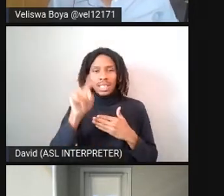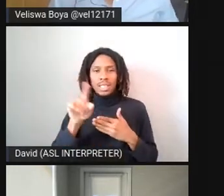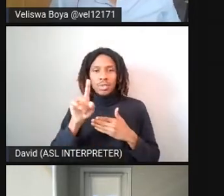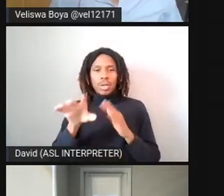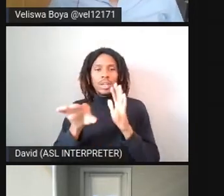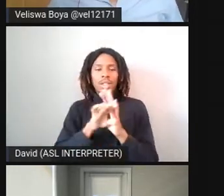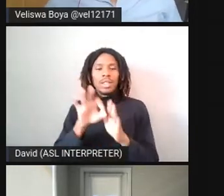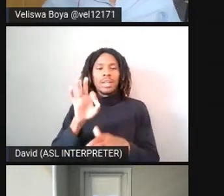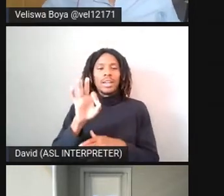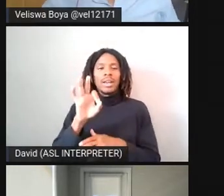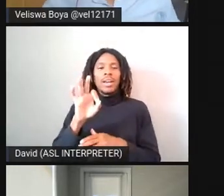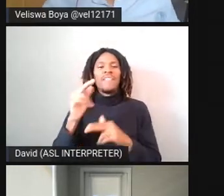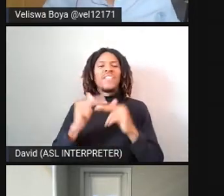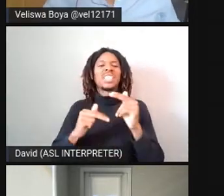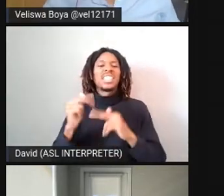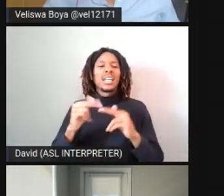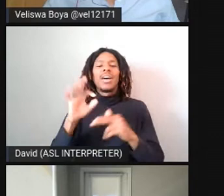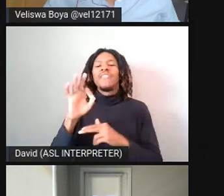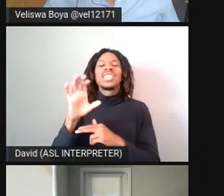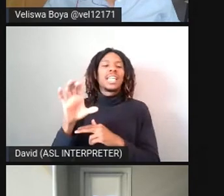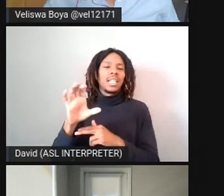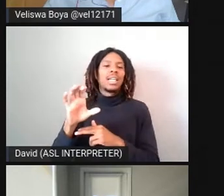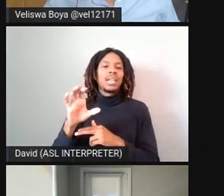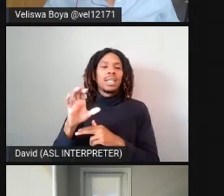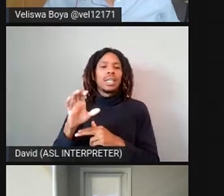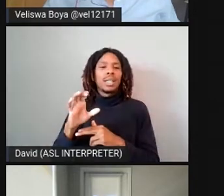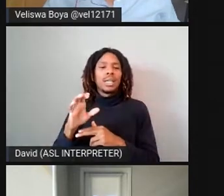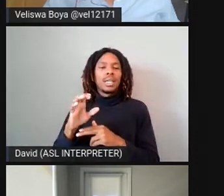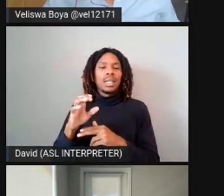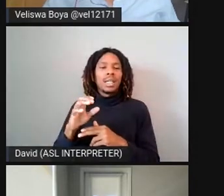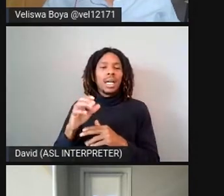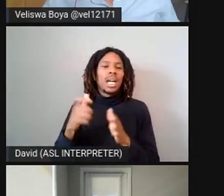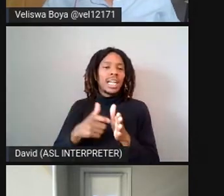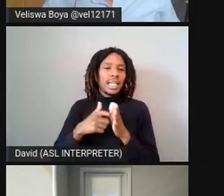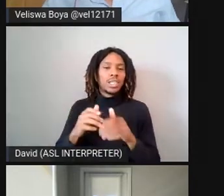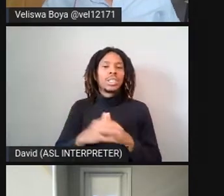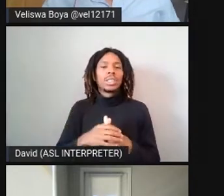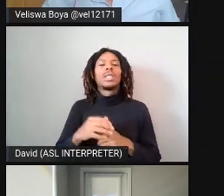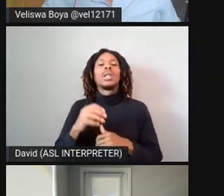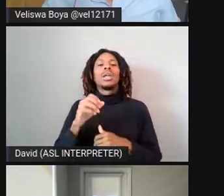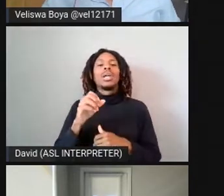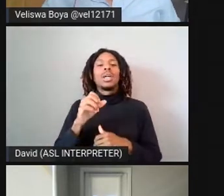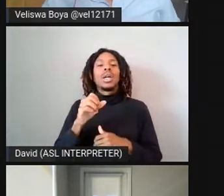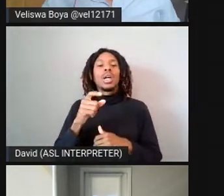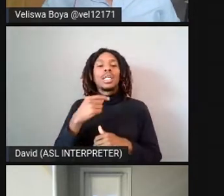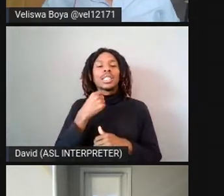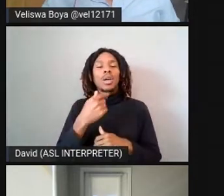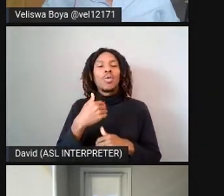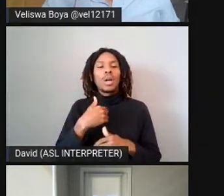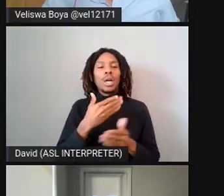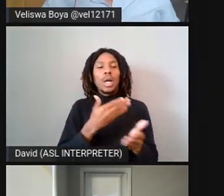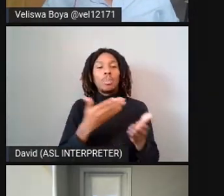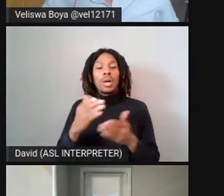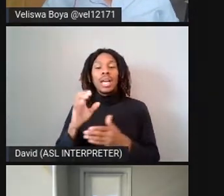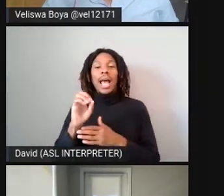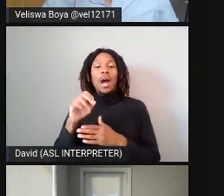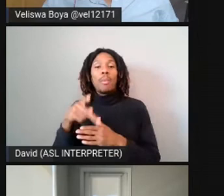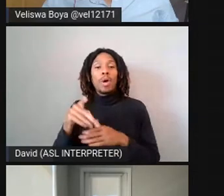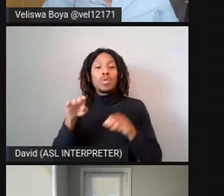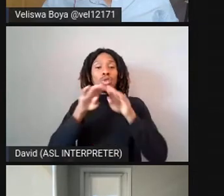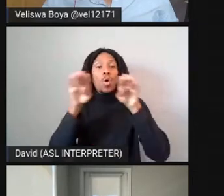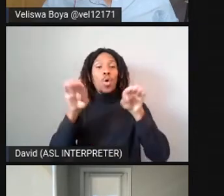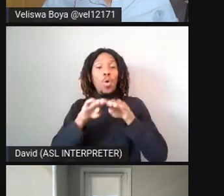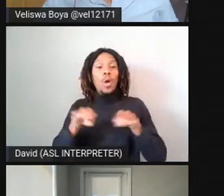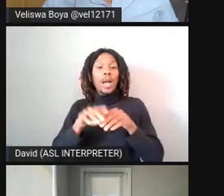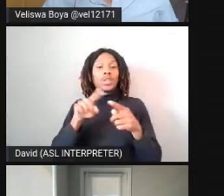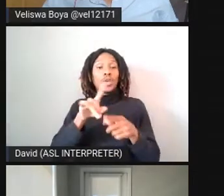facility conditions, right? This is telling us that we are bringing an outpost rack to your location. So definitely